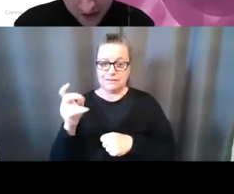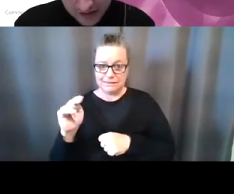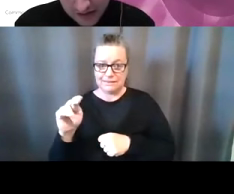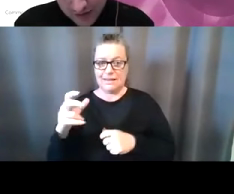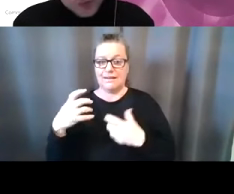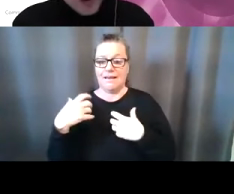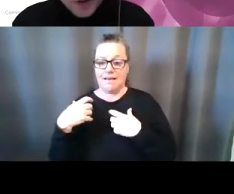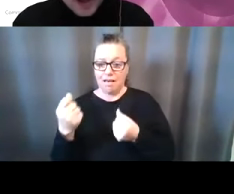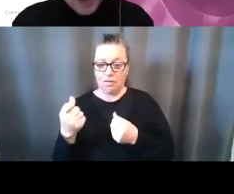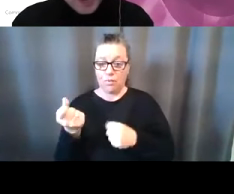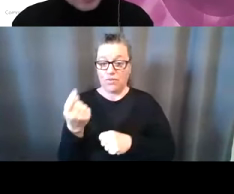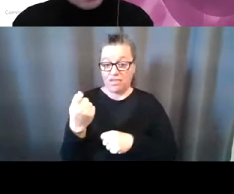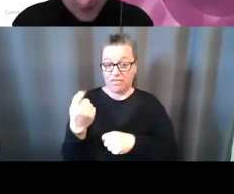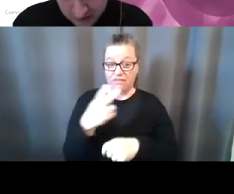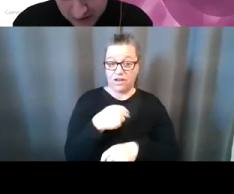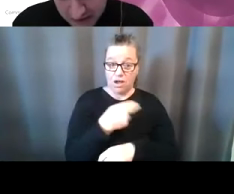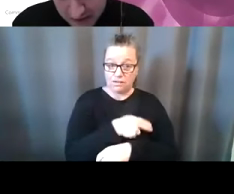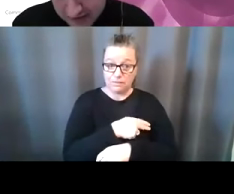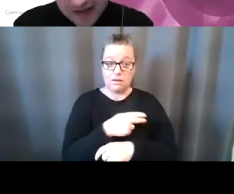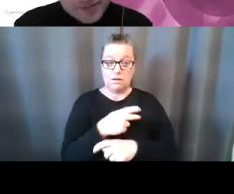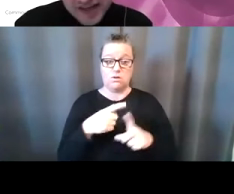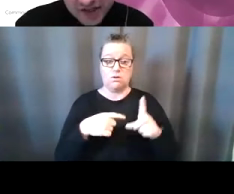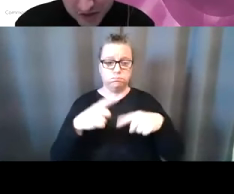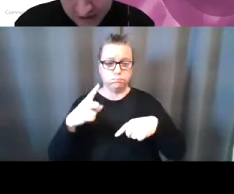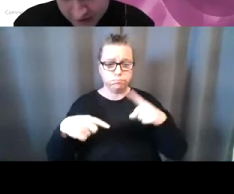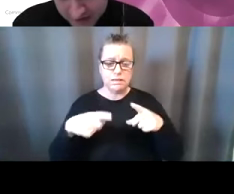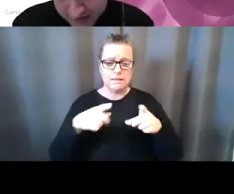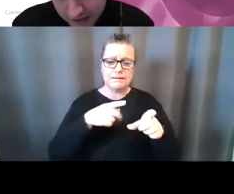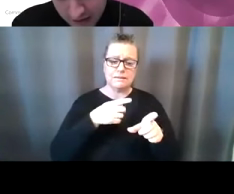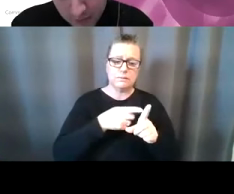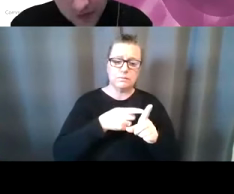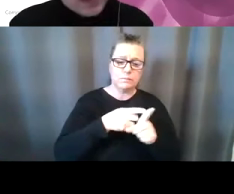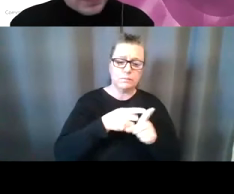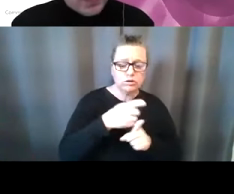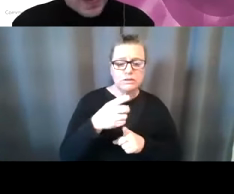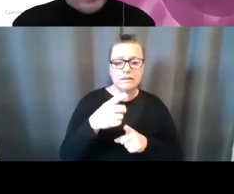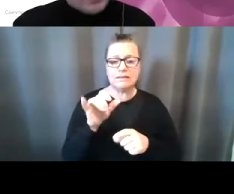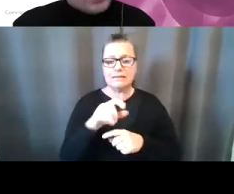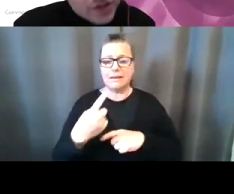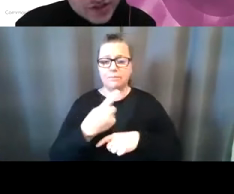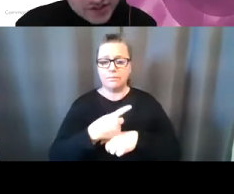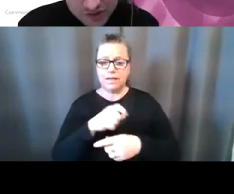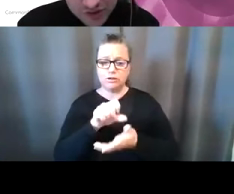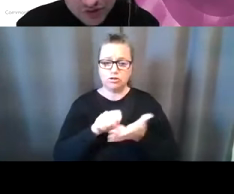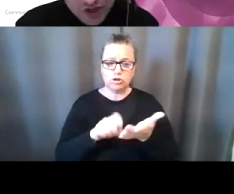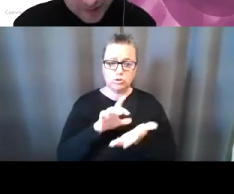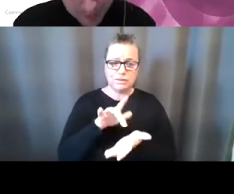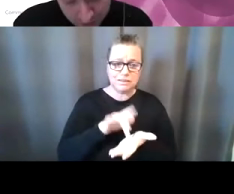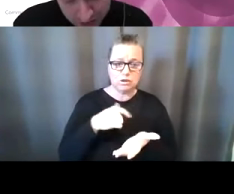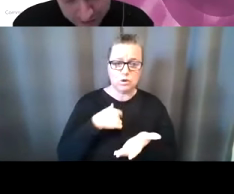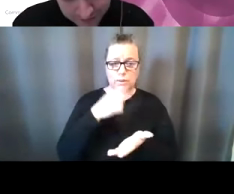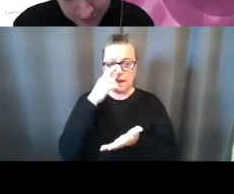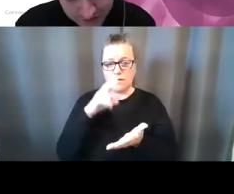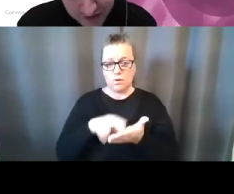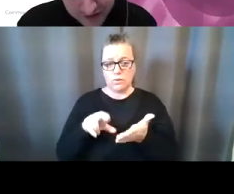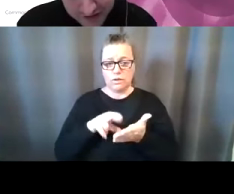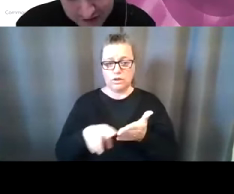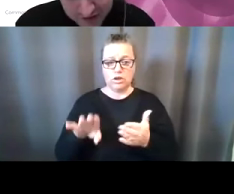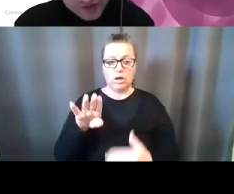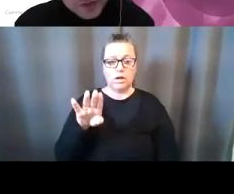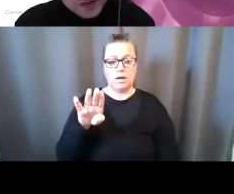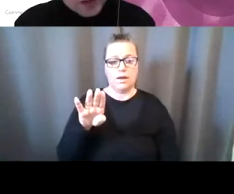of care, primary care, specialty, same-day surgery centers. We also have a research institute known as the Benraya